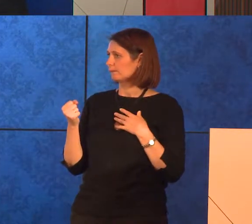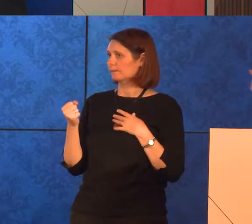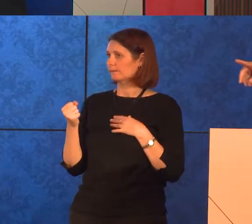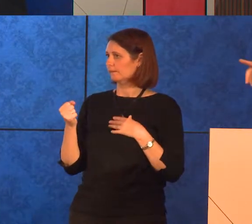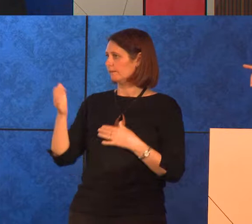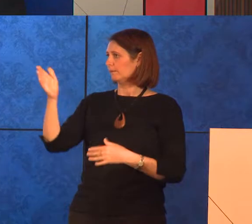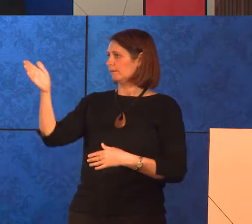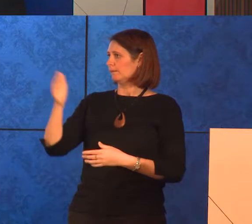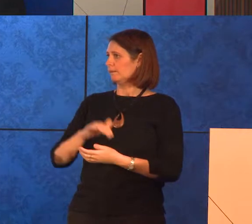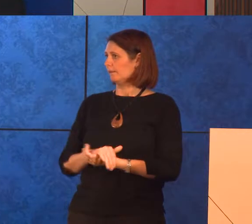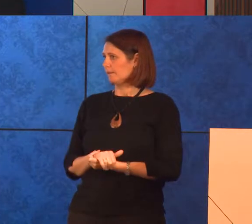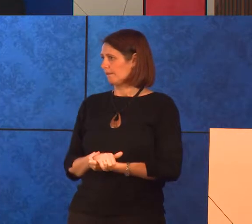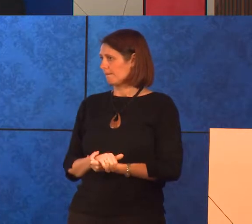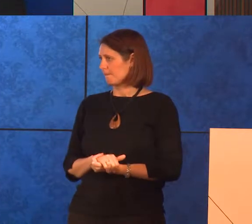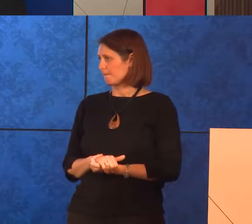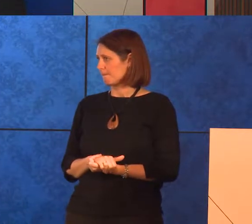Yep.